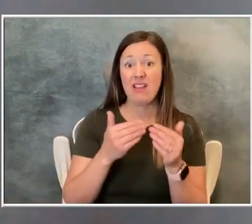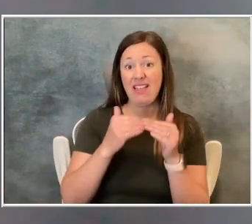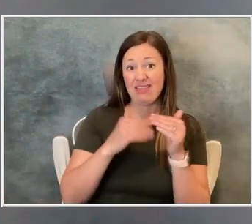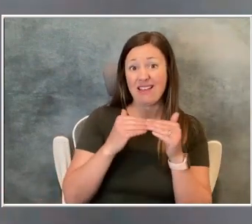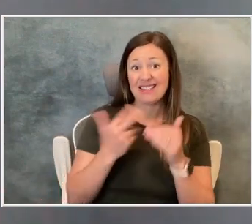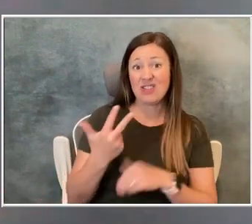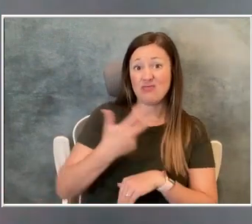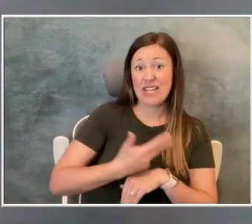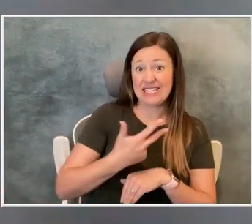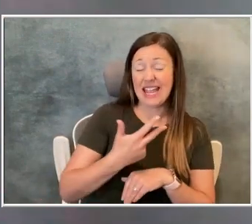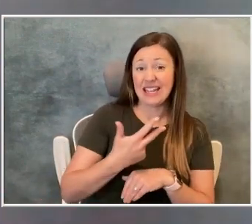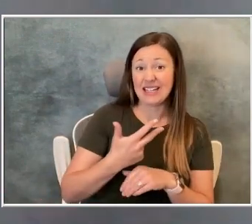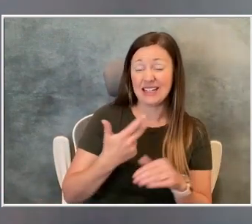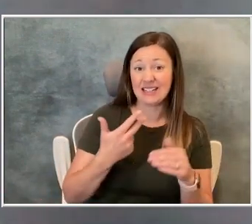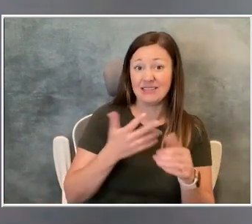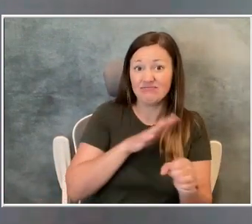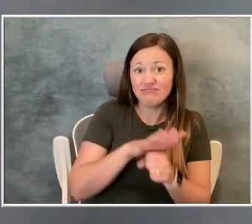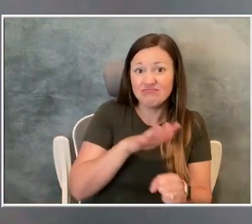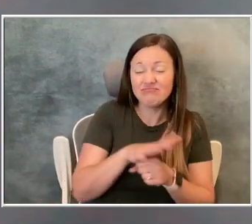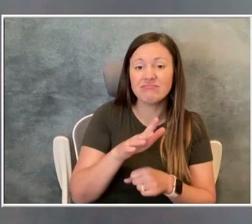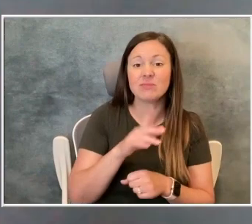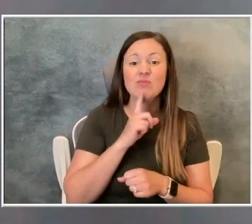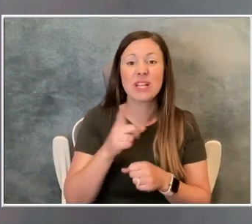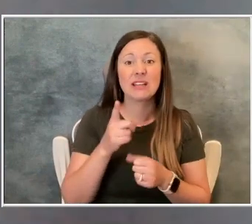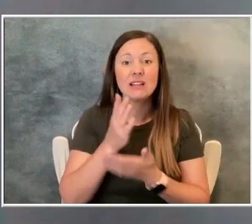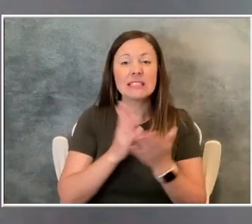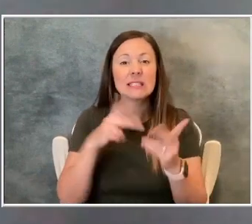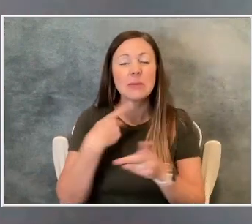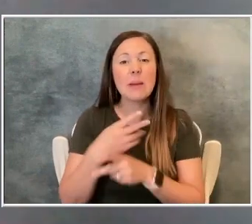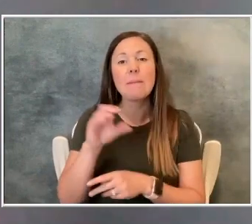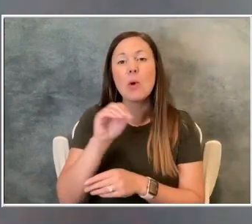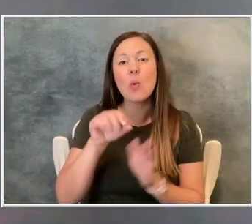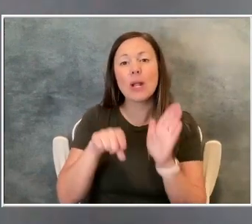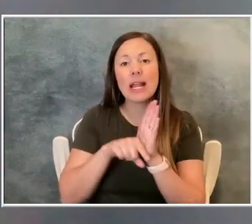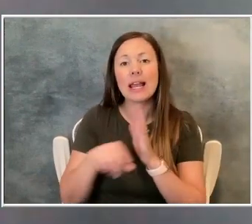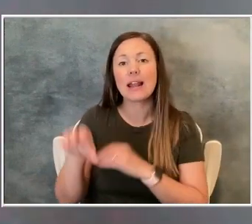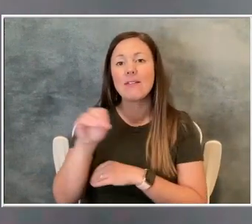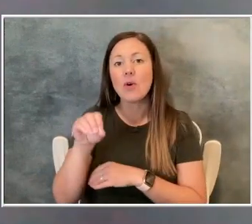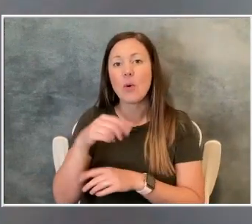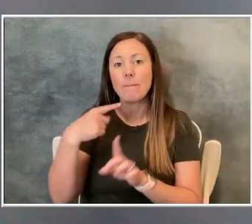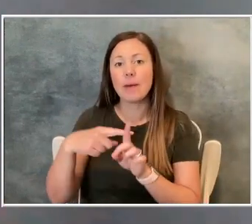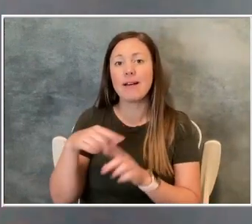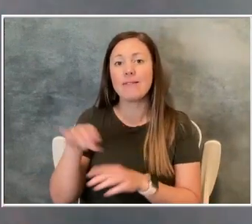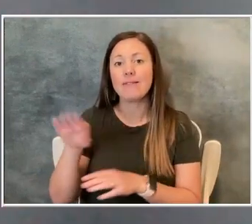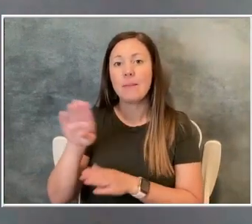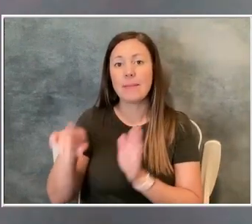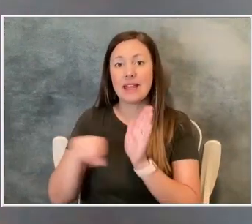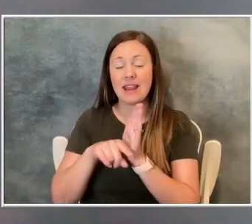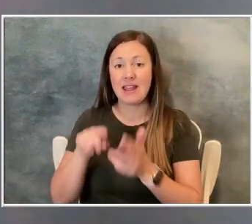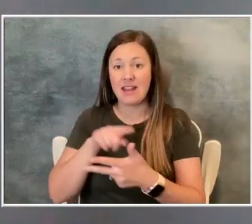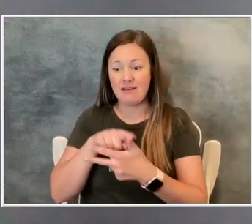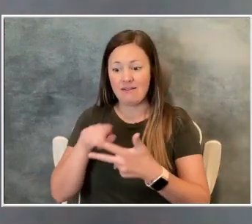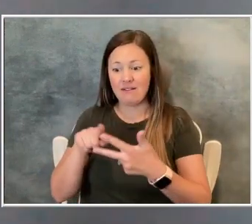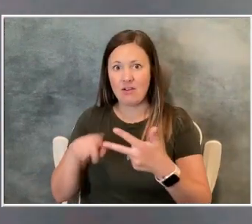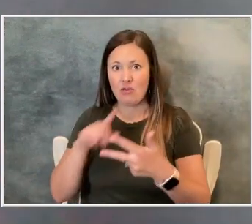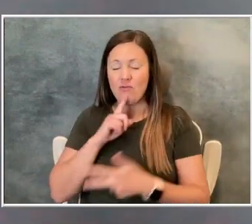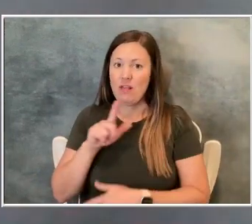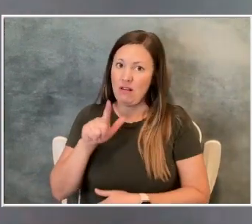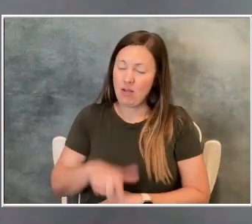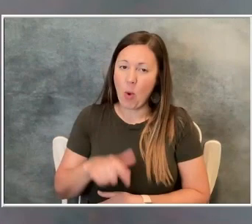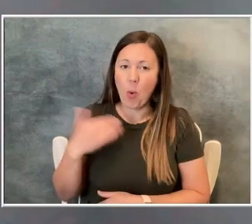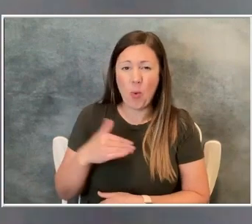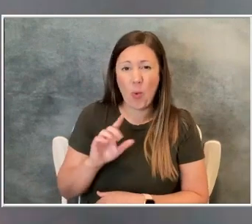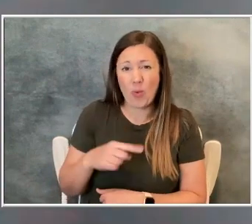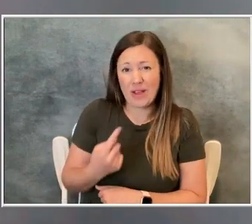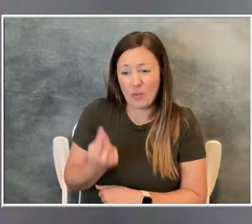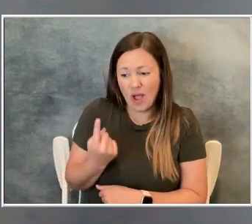rate, with some types, including O negative, O positive, and B negative, running critically low at a 1 to 2 day